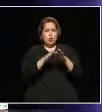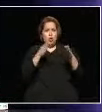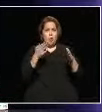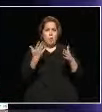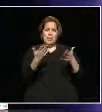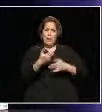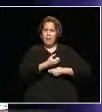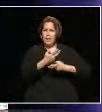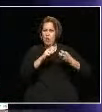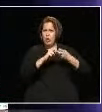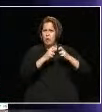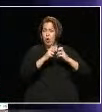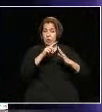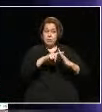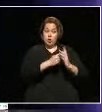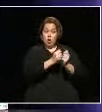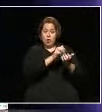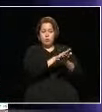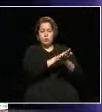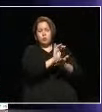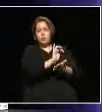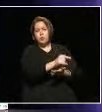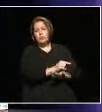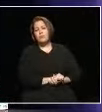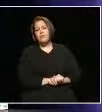to problems starting with the school also.